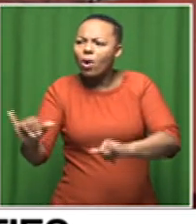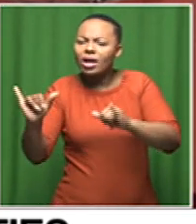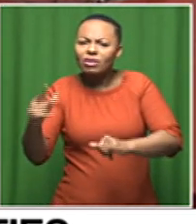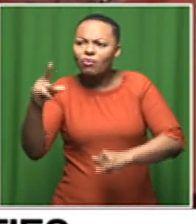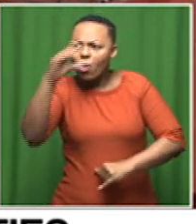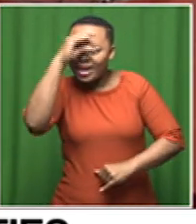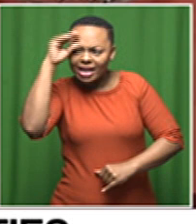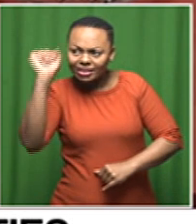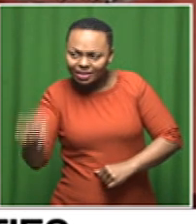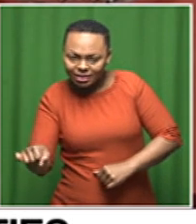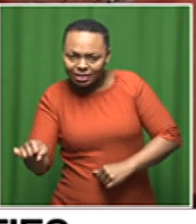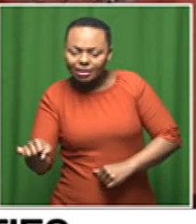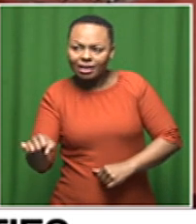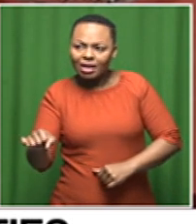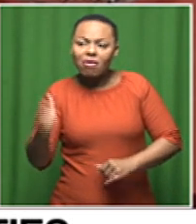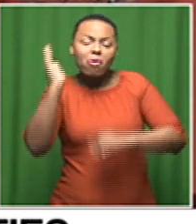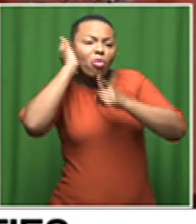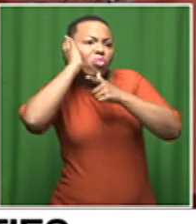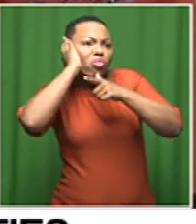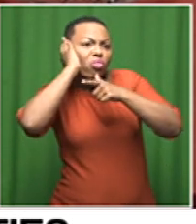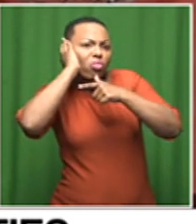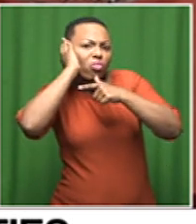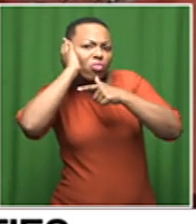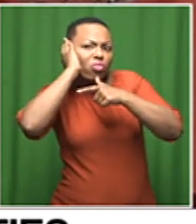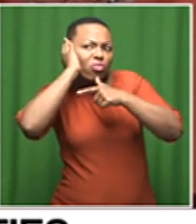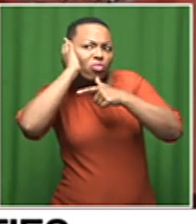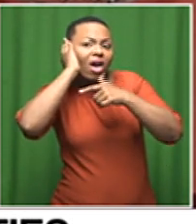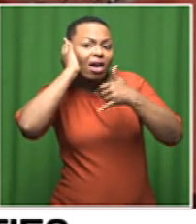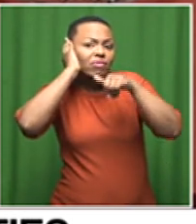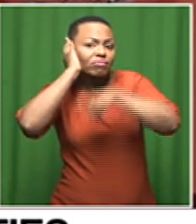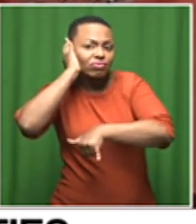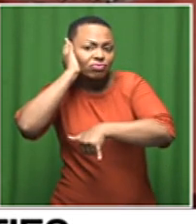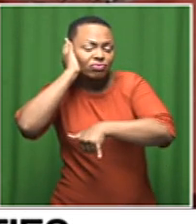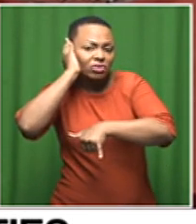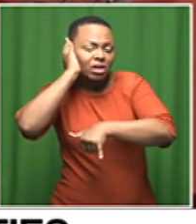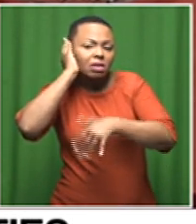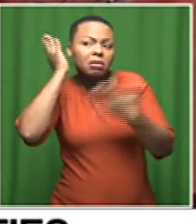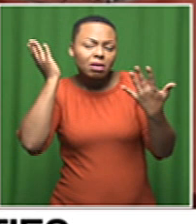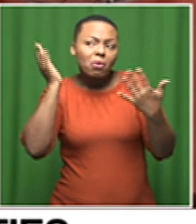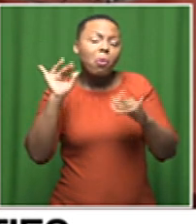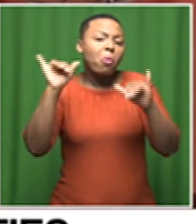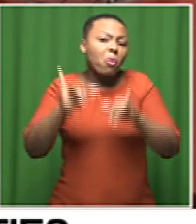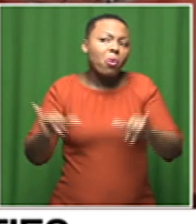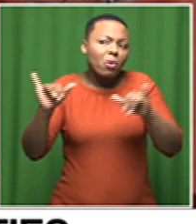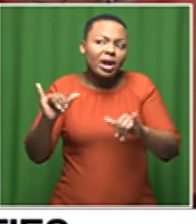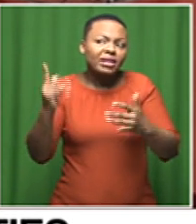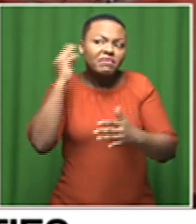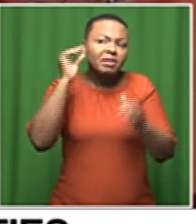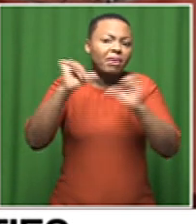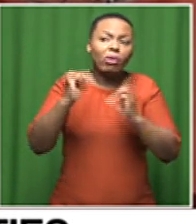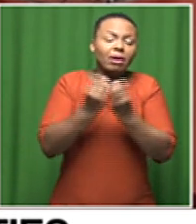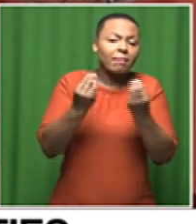that nurse to finish with the phone, and you're still waiting for the feedback or